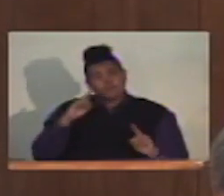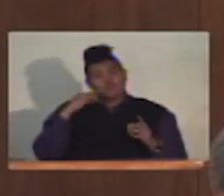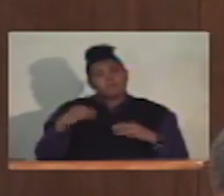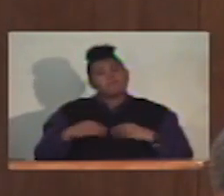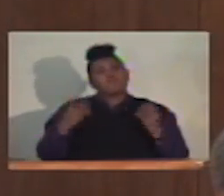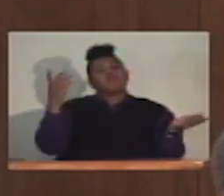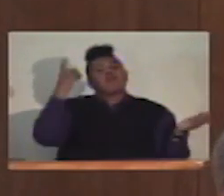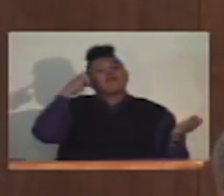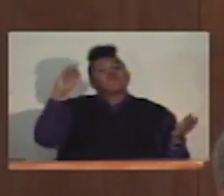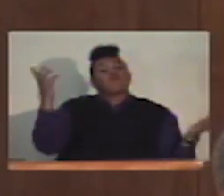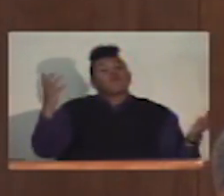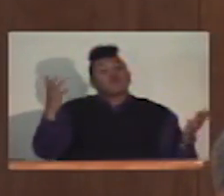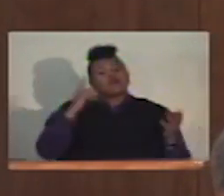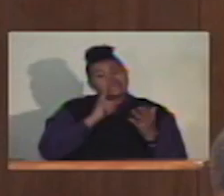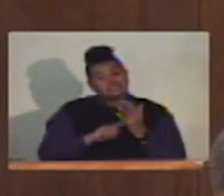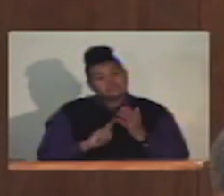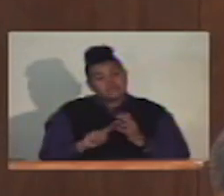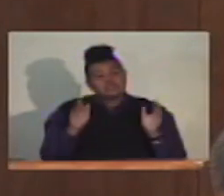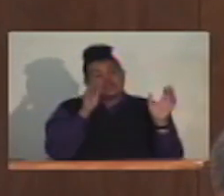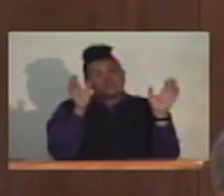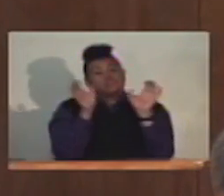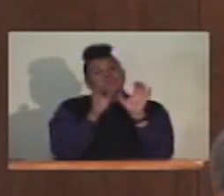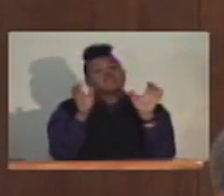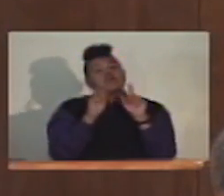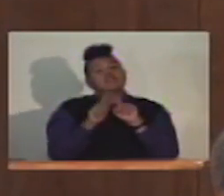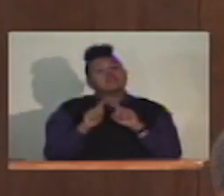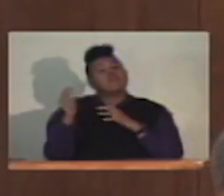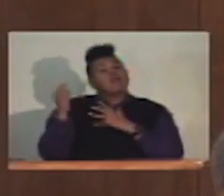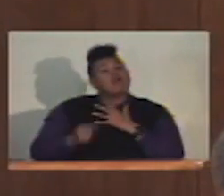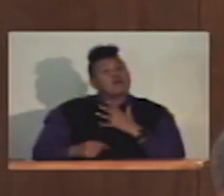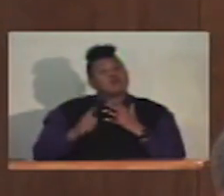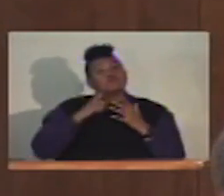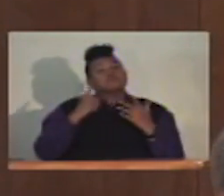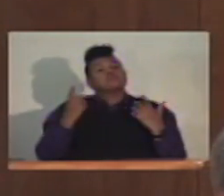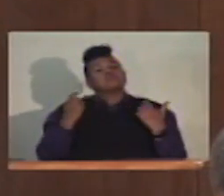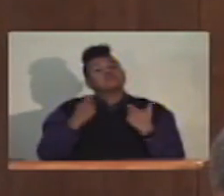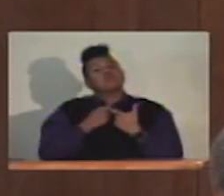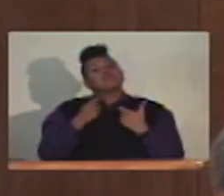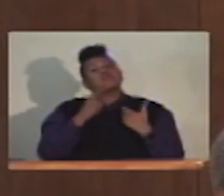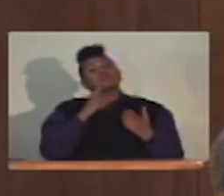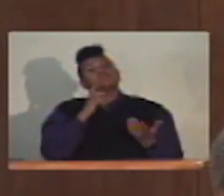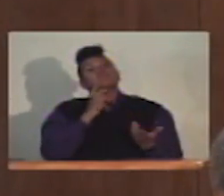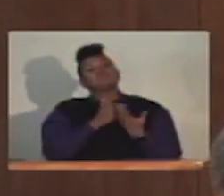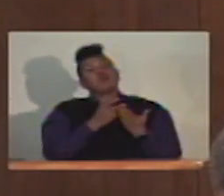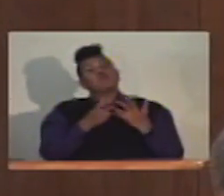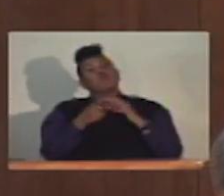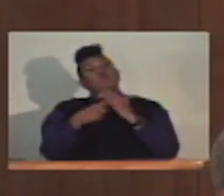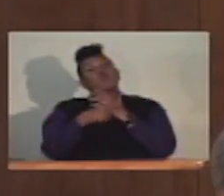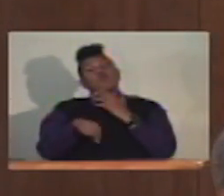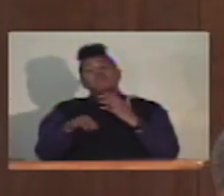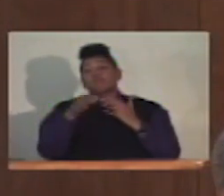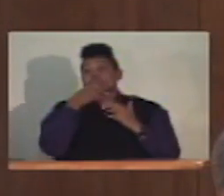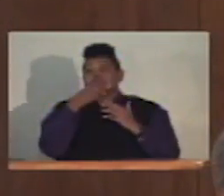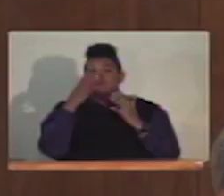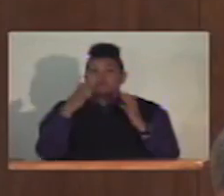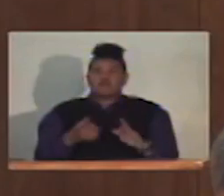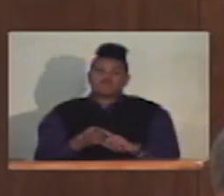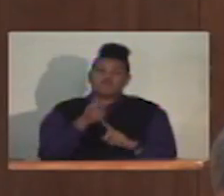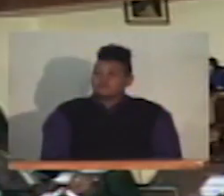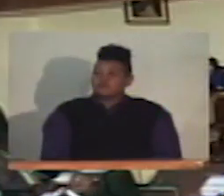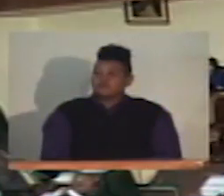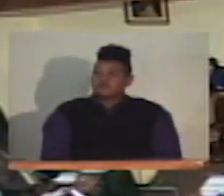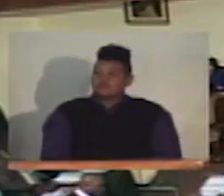of inspections and certification of premises to be electrified to suitable qualified persons from the private